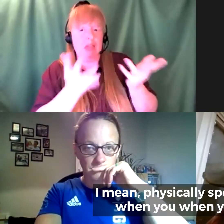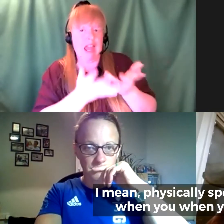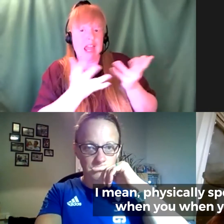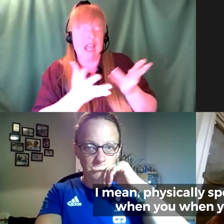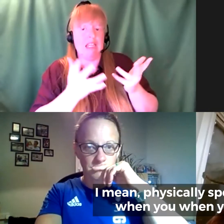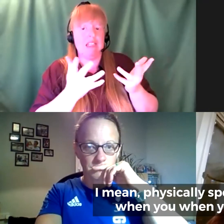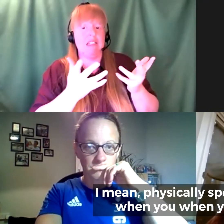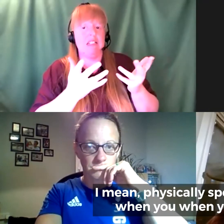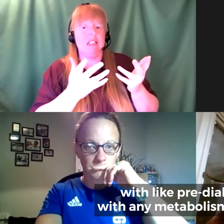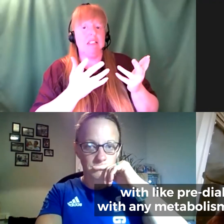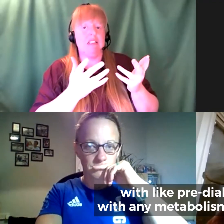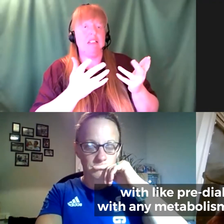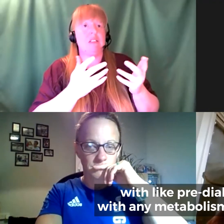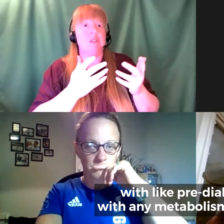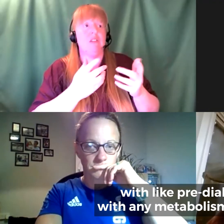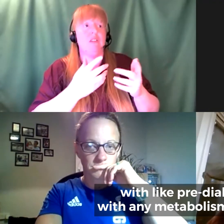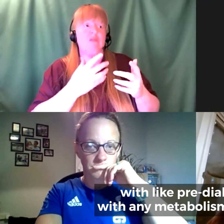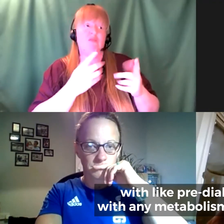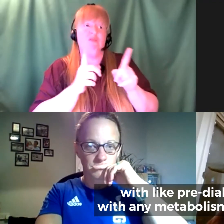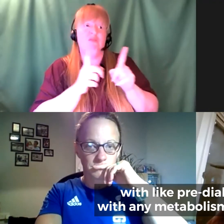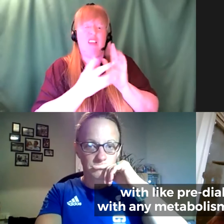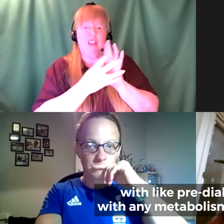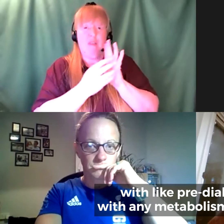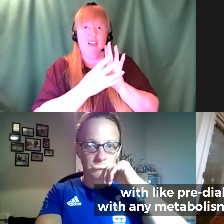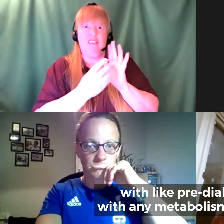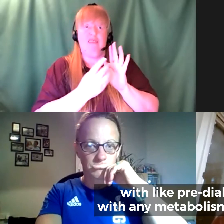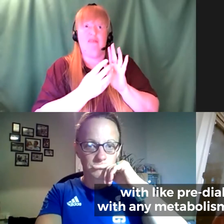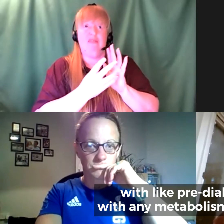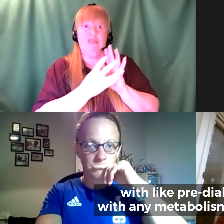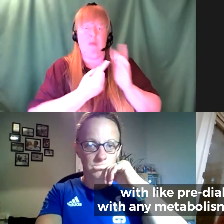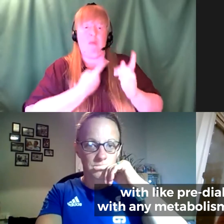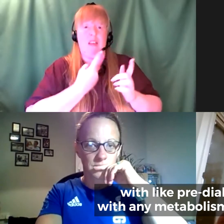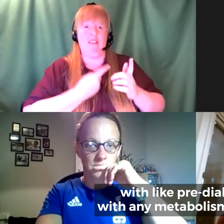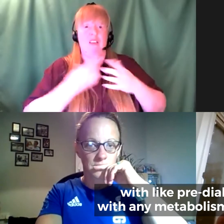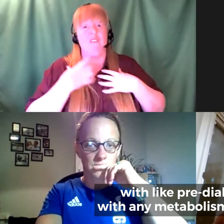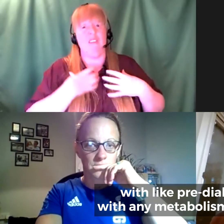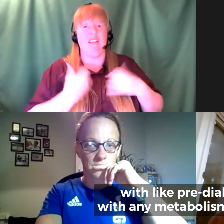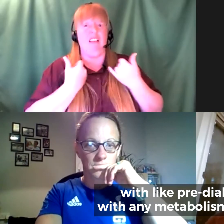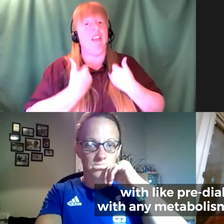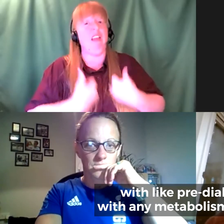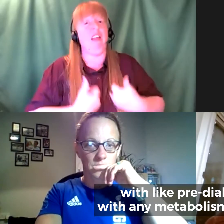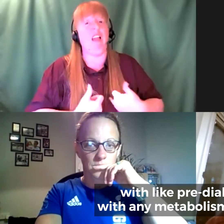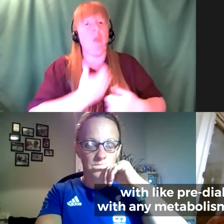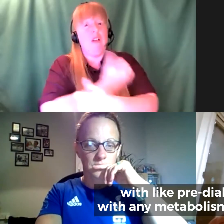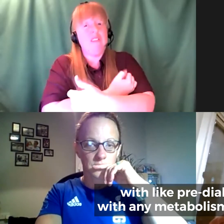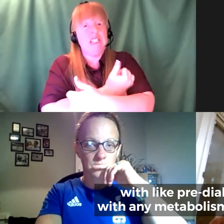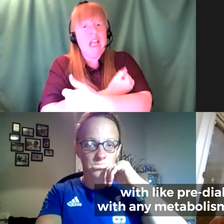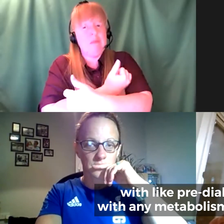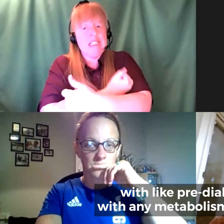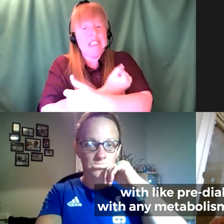now when you are ill with like pre-diabetes or it's just like with